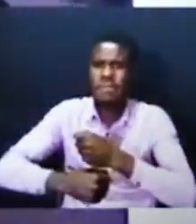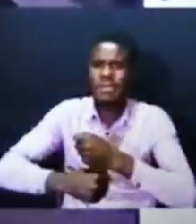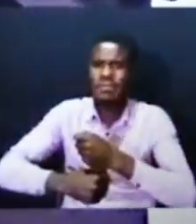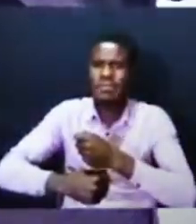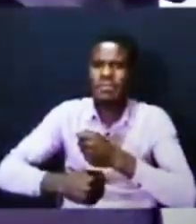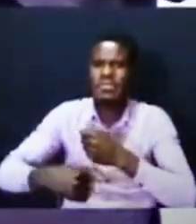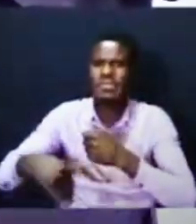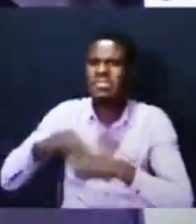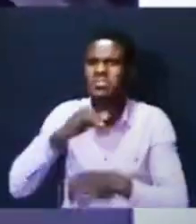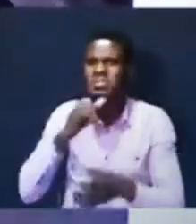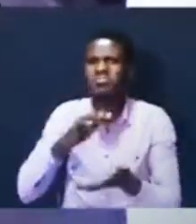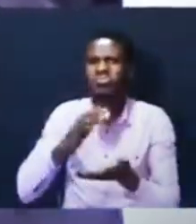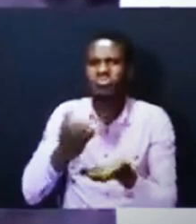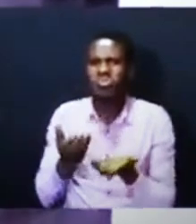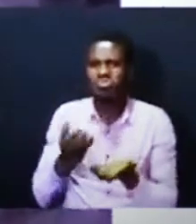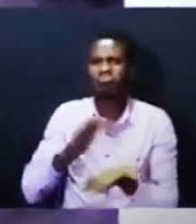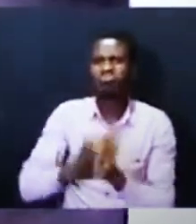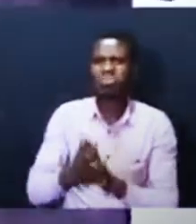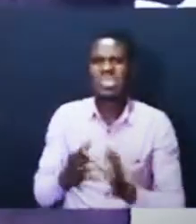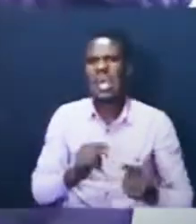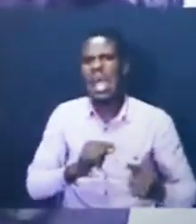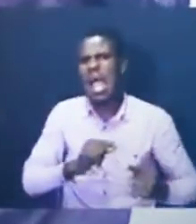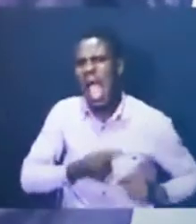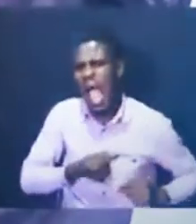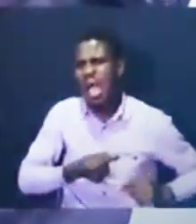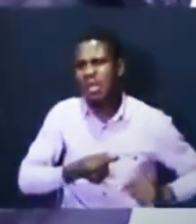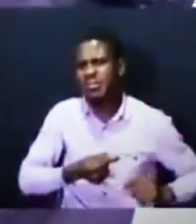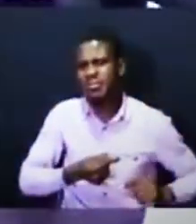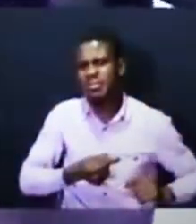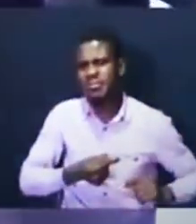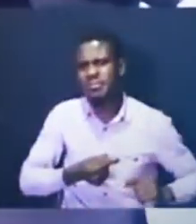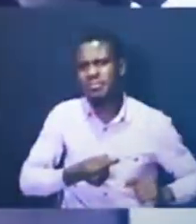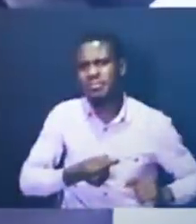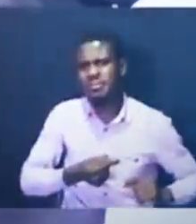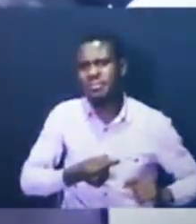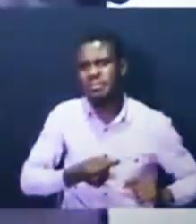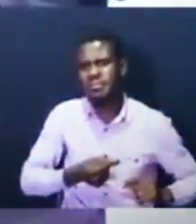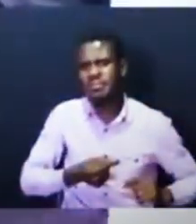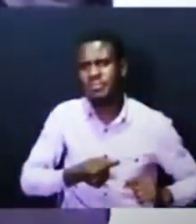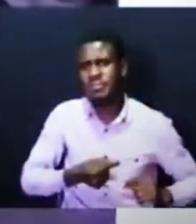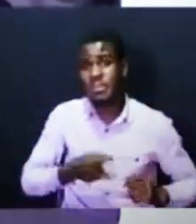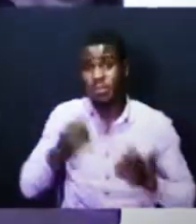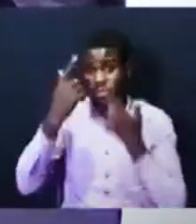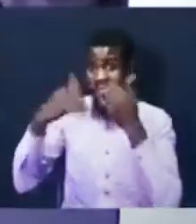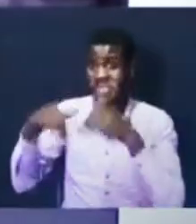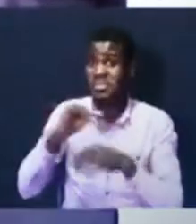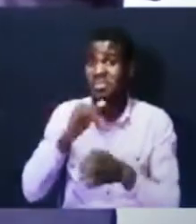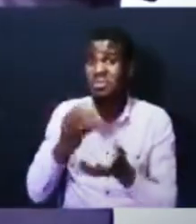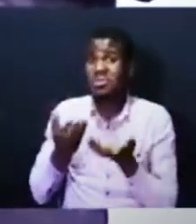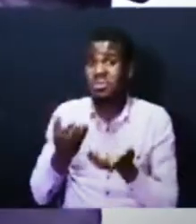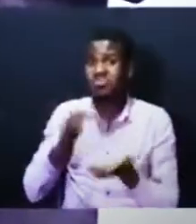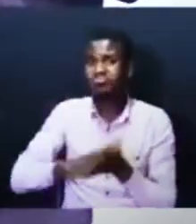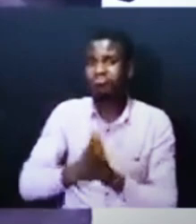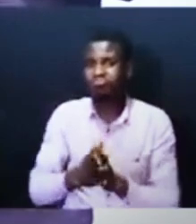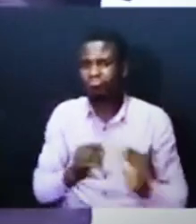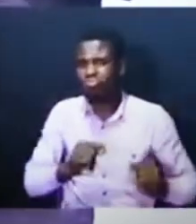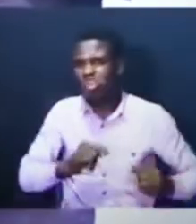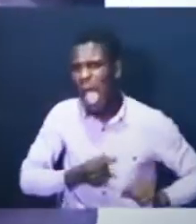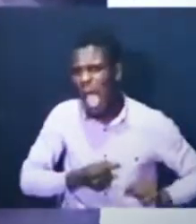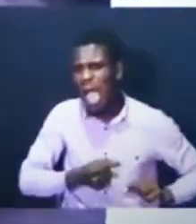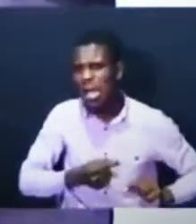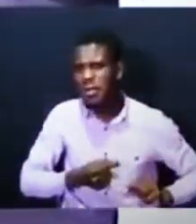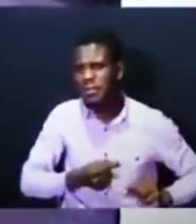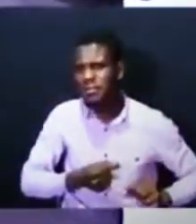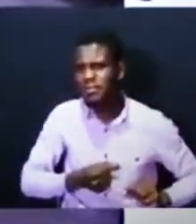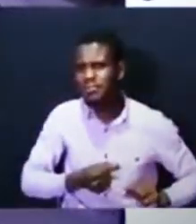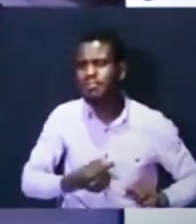want to be pain. One pese bribi adi ya bi ebe wo won. Because they don't want to be pain. One pe we inti no.